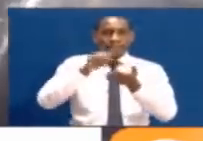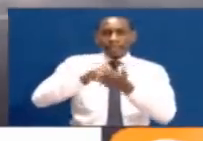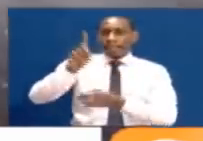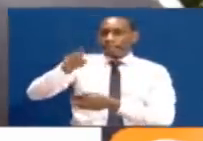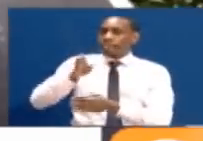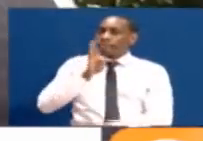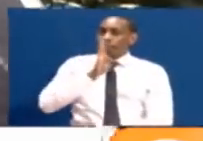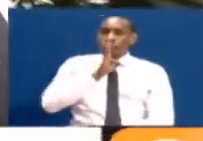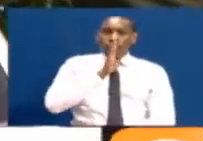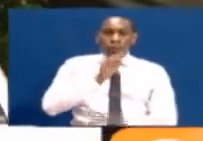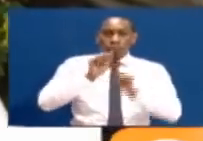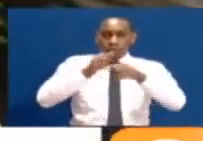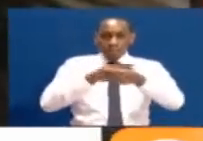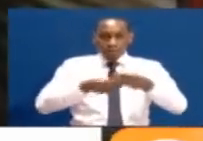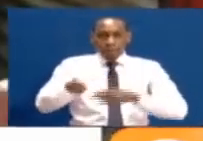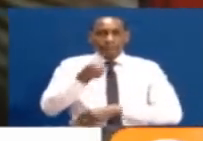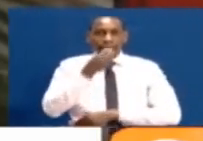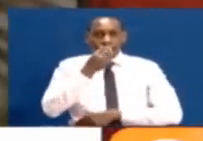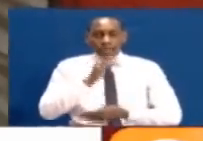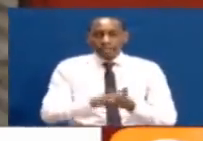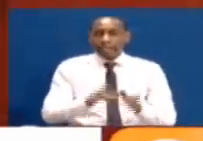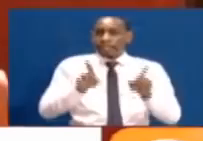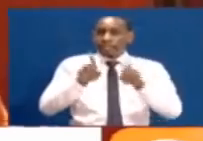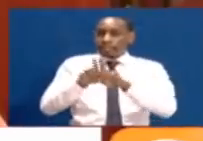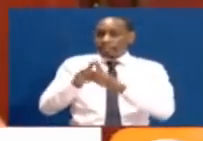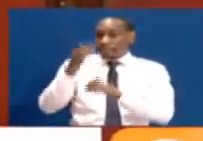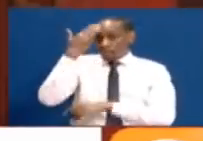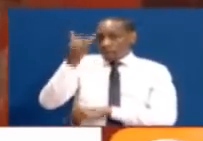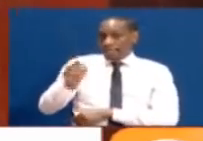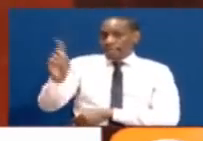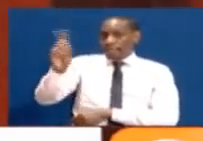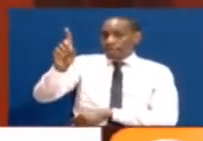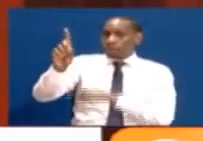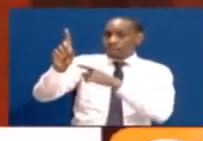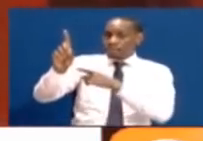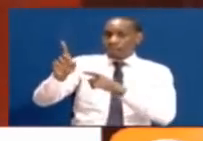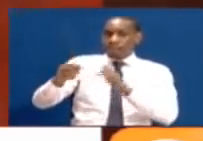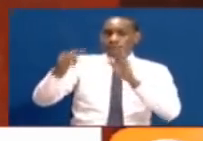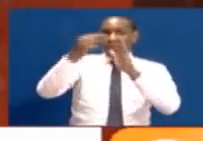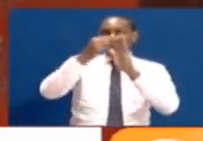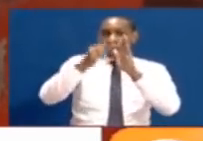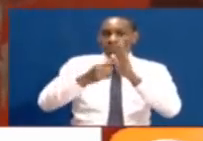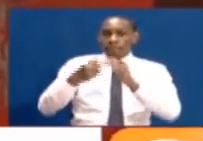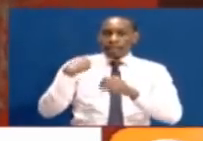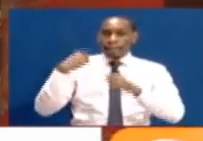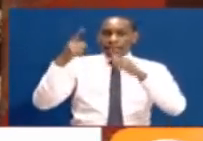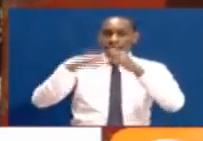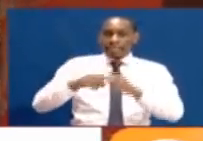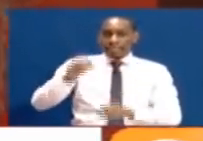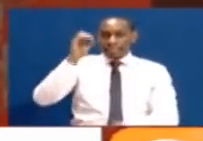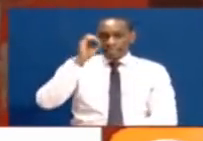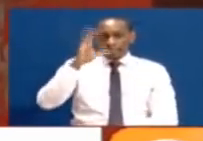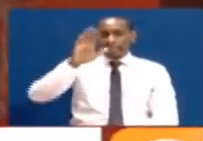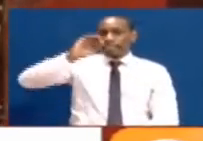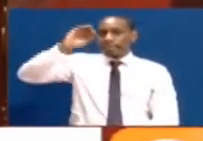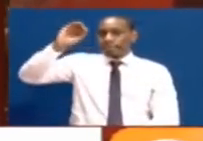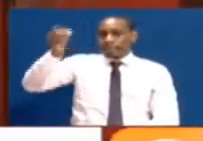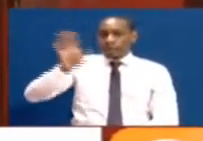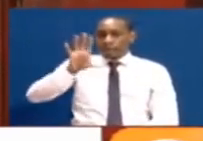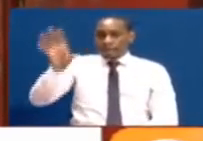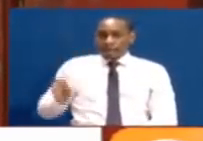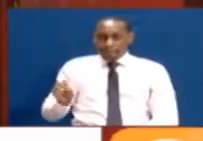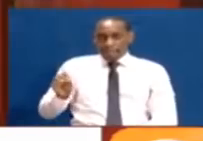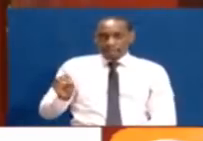borrow to buy food. Well, it's no wonder, because Nairobi is ranked the sixth most expensive city in